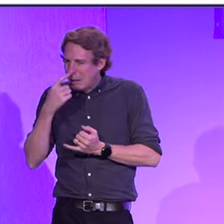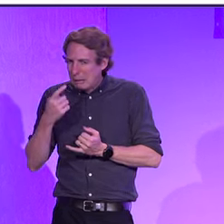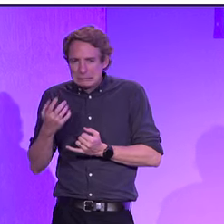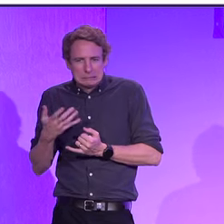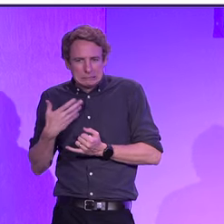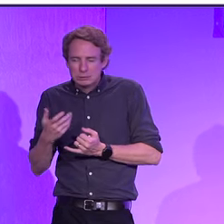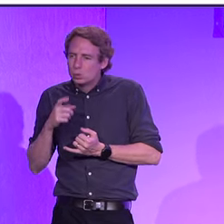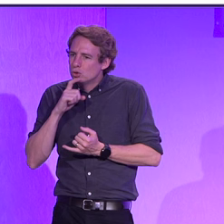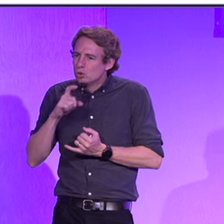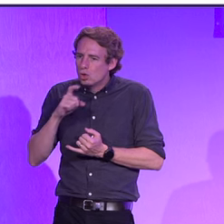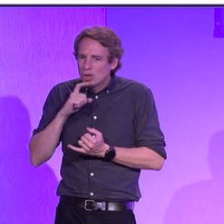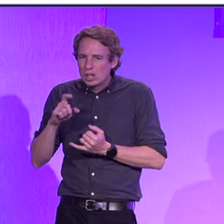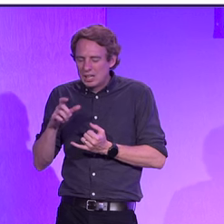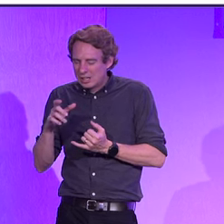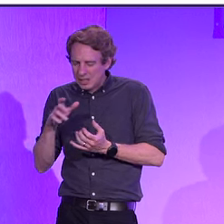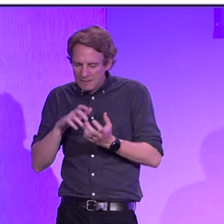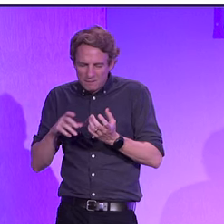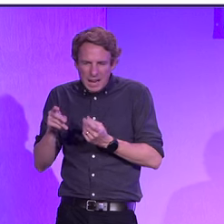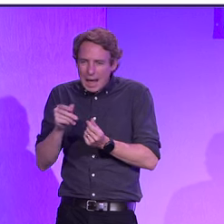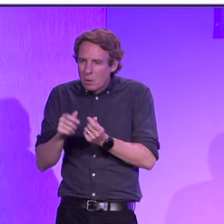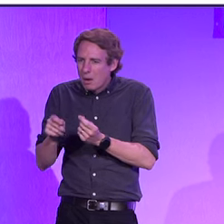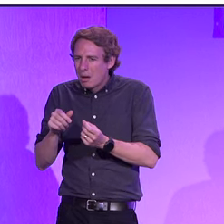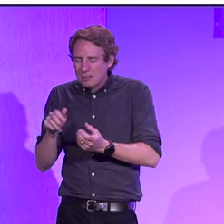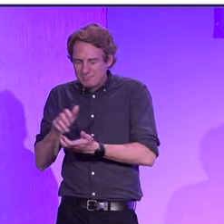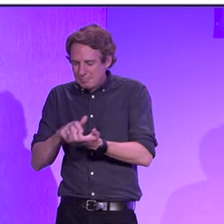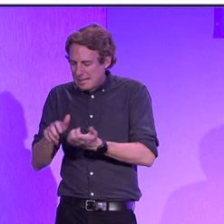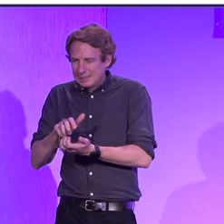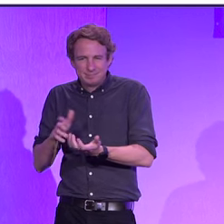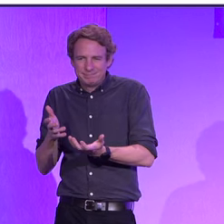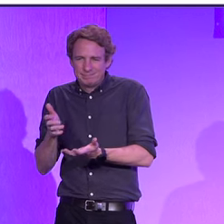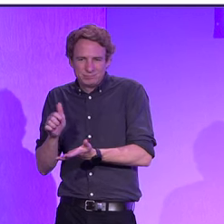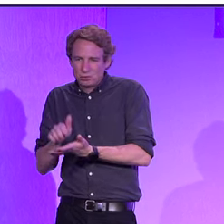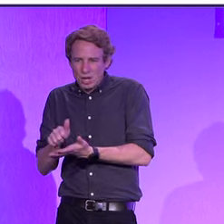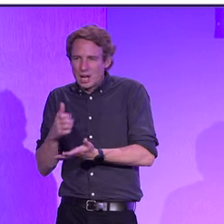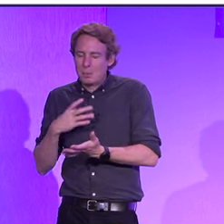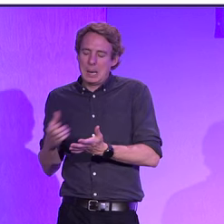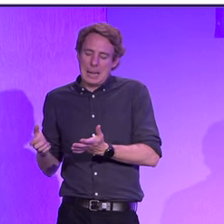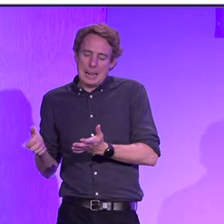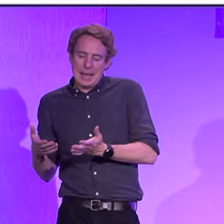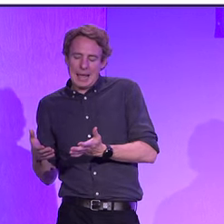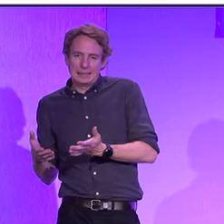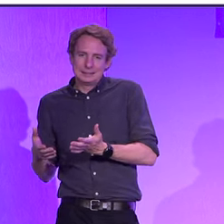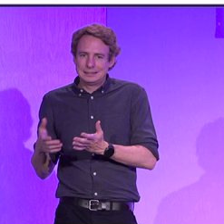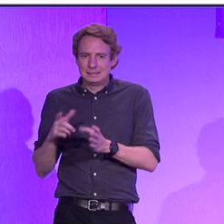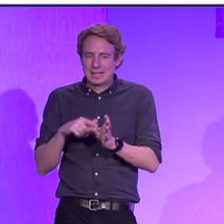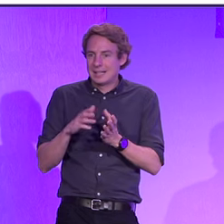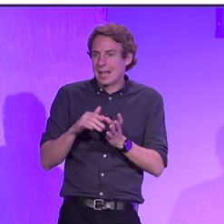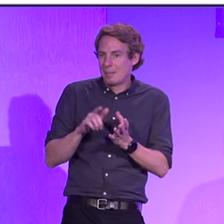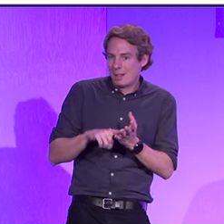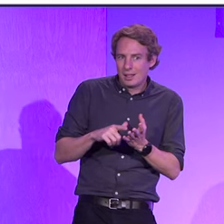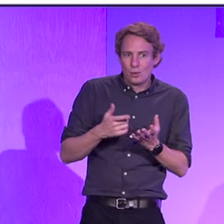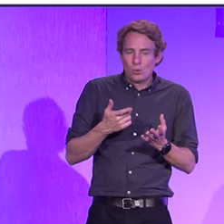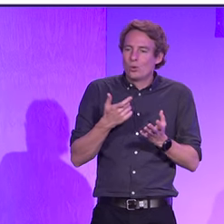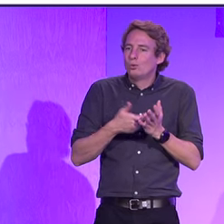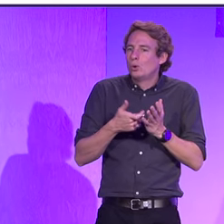chocolate, the way it sits with the flour, then we're adjusting the variables. We're going to add a pinch of YAML or a few lines of